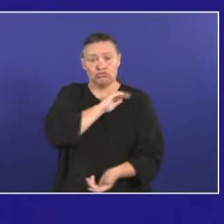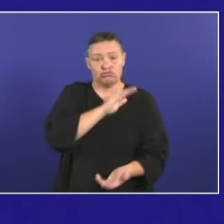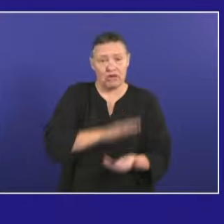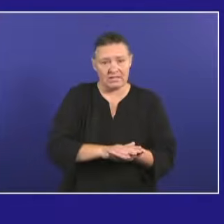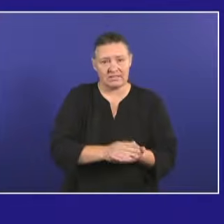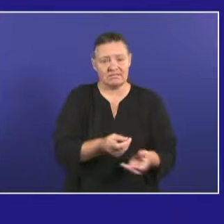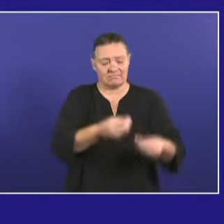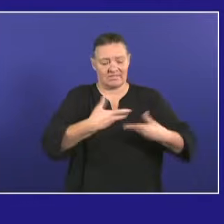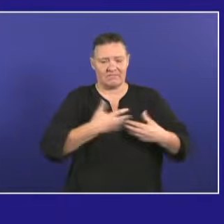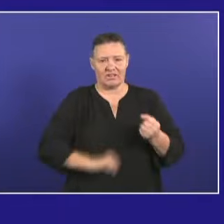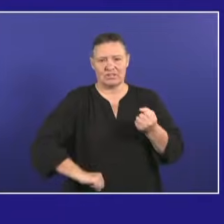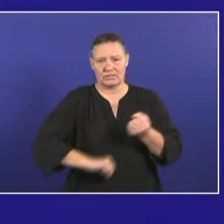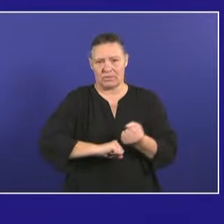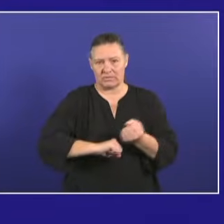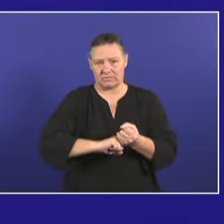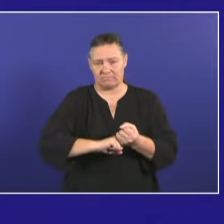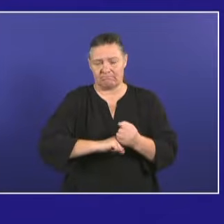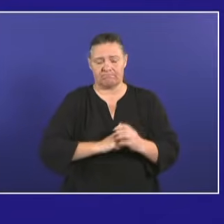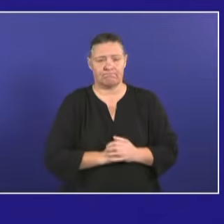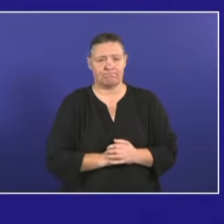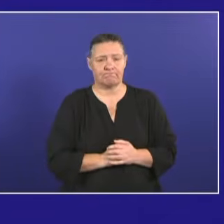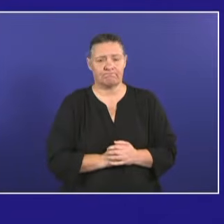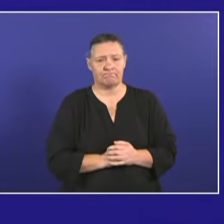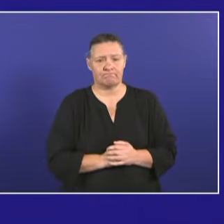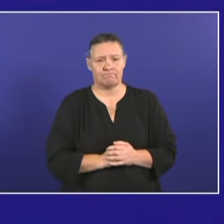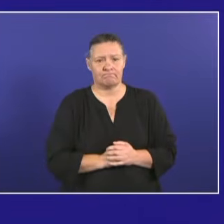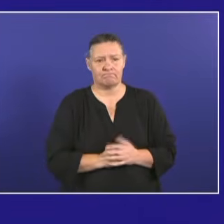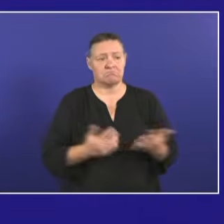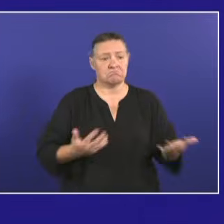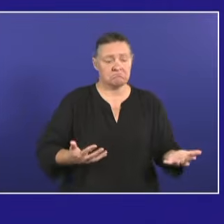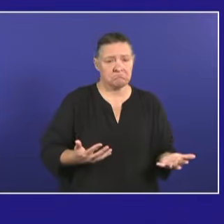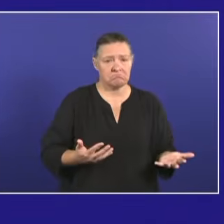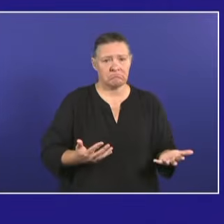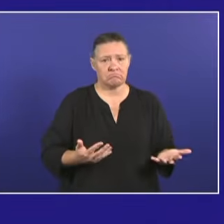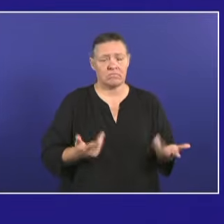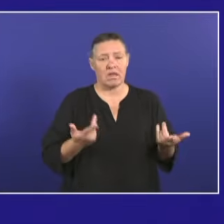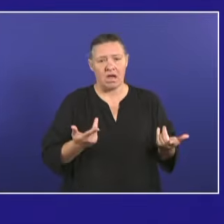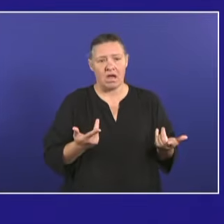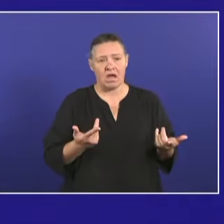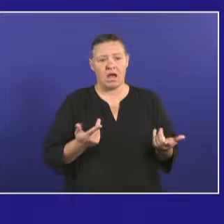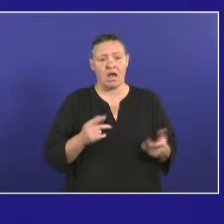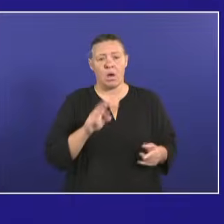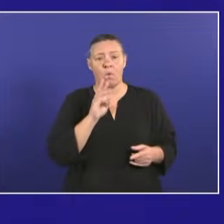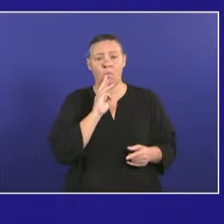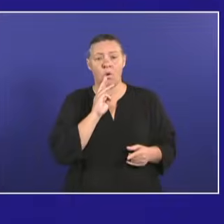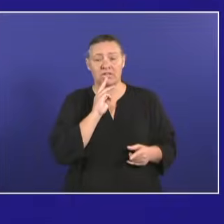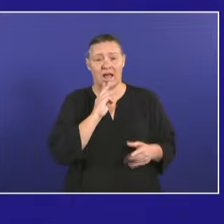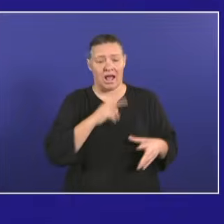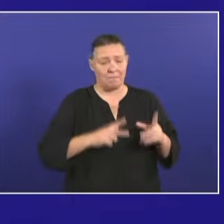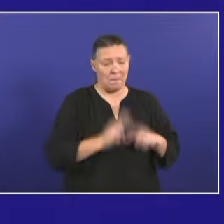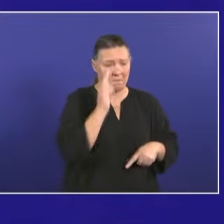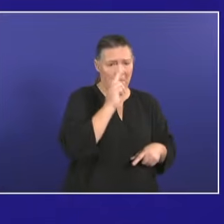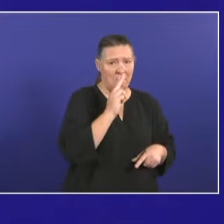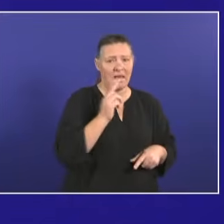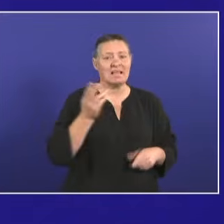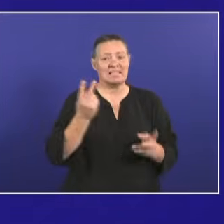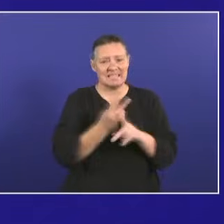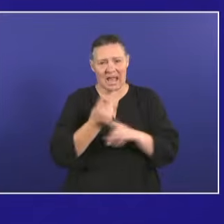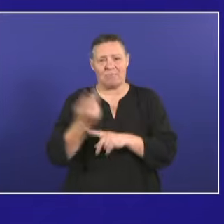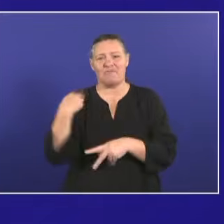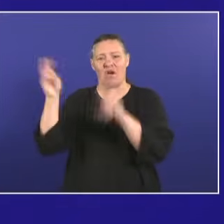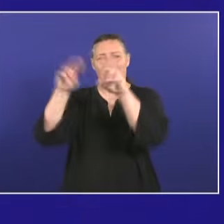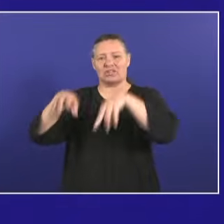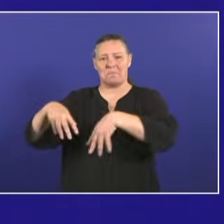support. Now, of course, water shedding is the new load shedding. And we know from polling that people are